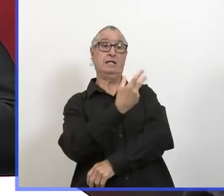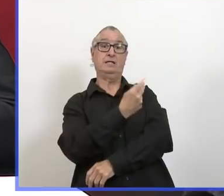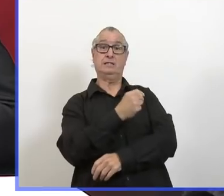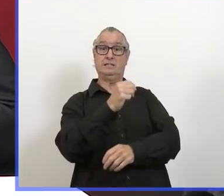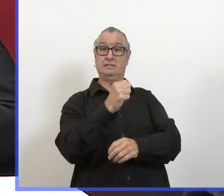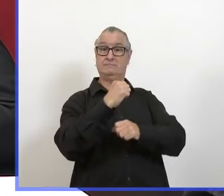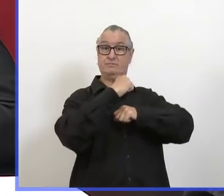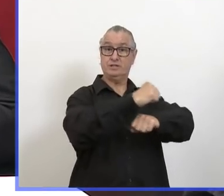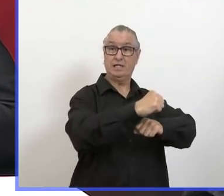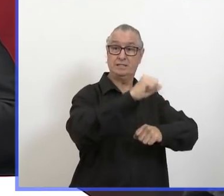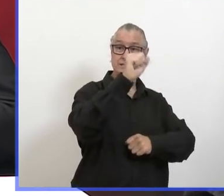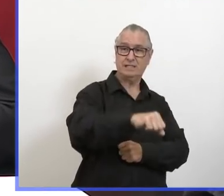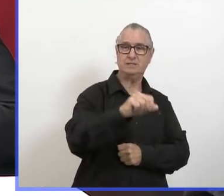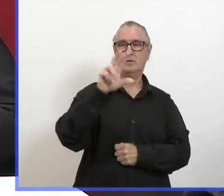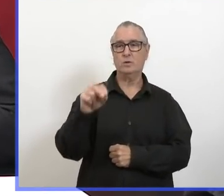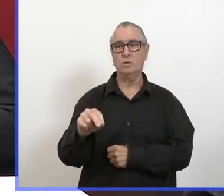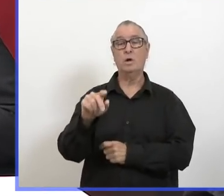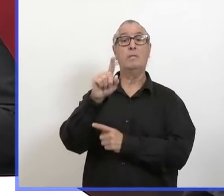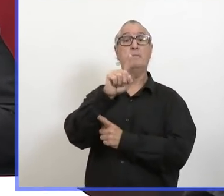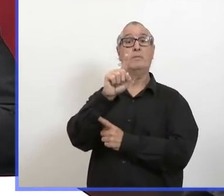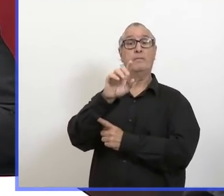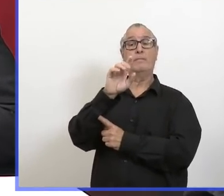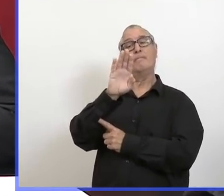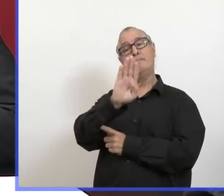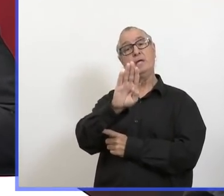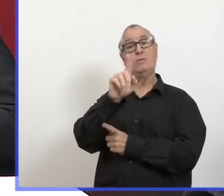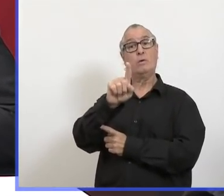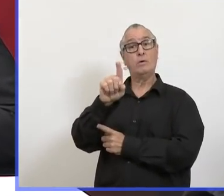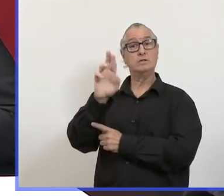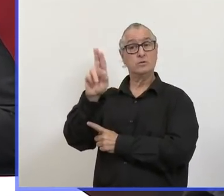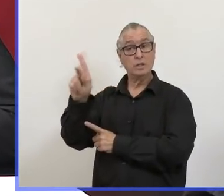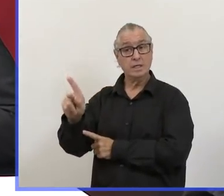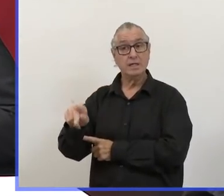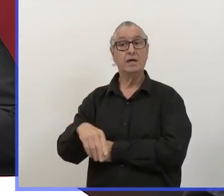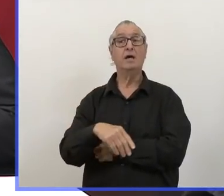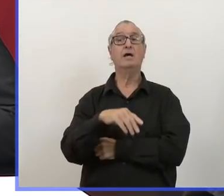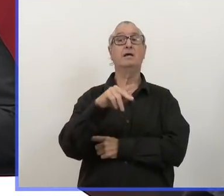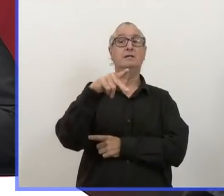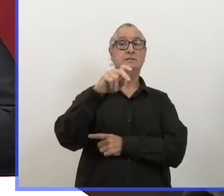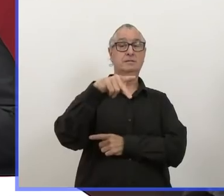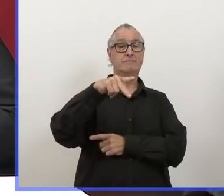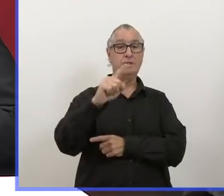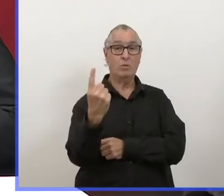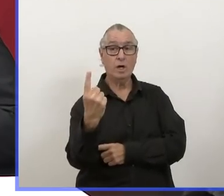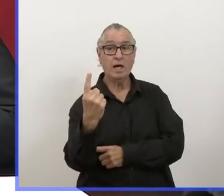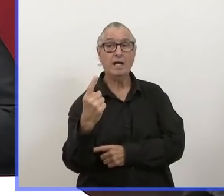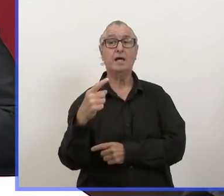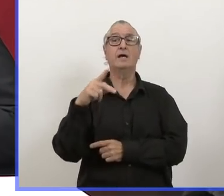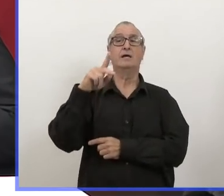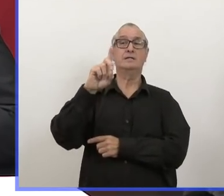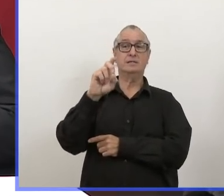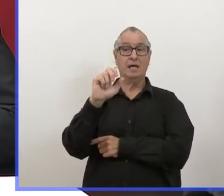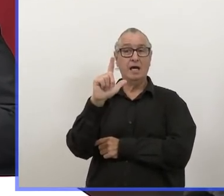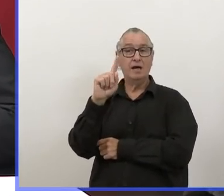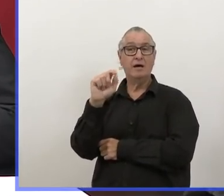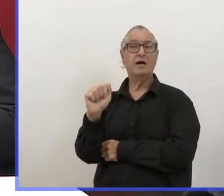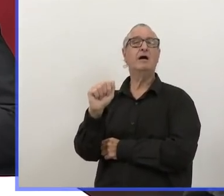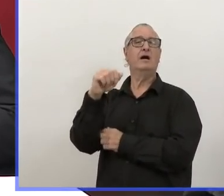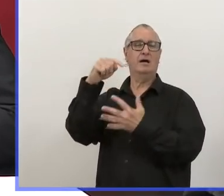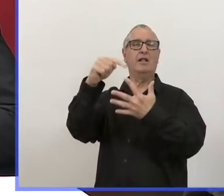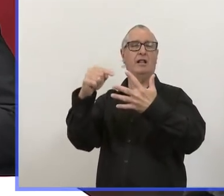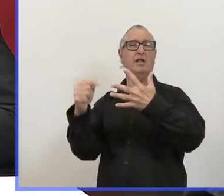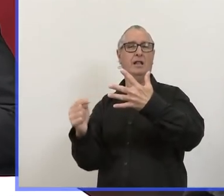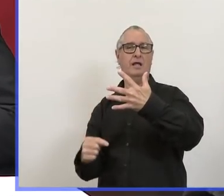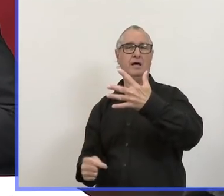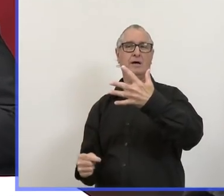variant or the P1 variant or the Delta variant or the P1351 variant. early studies that we've seen, you know, show obviously two